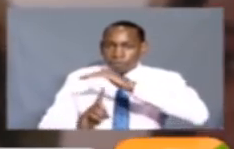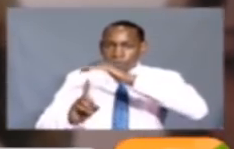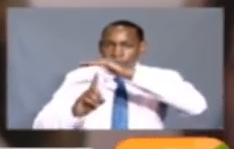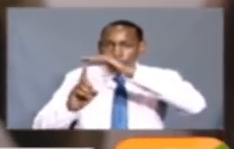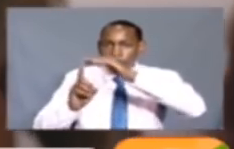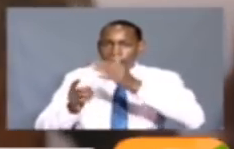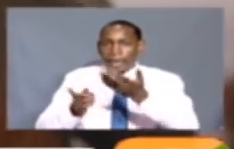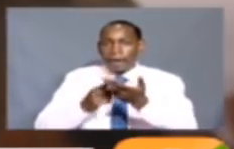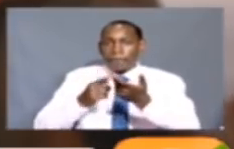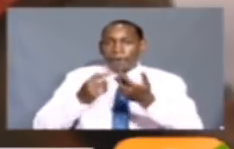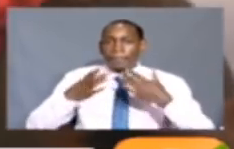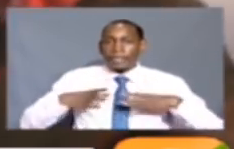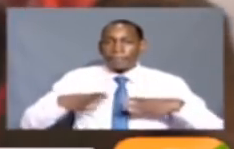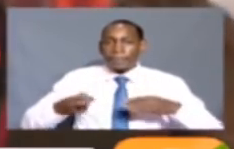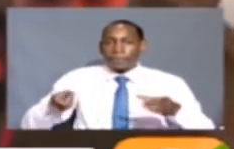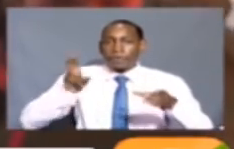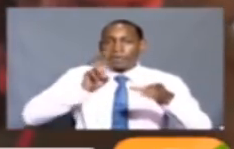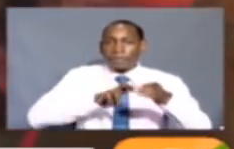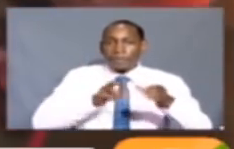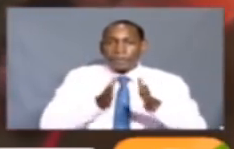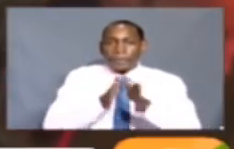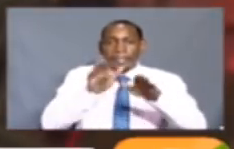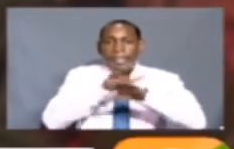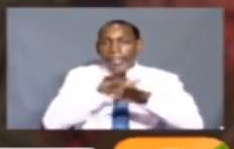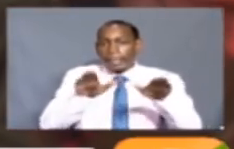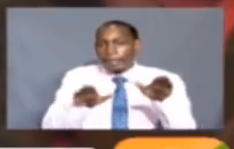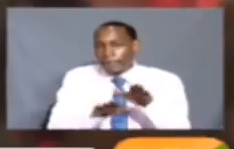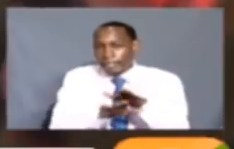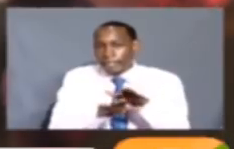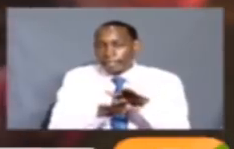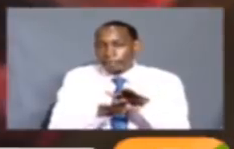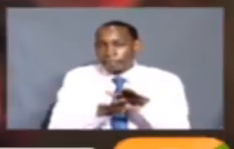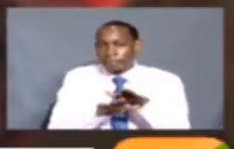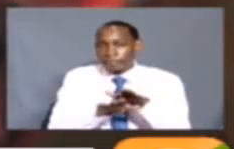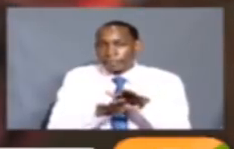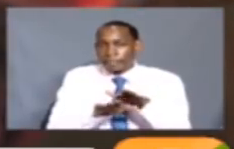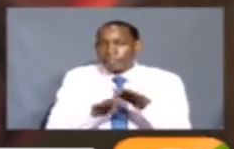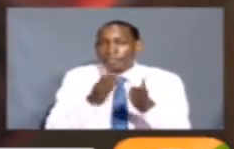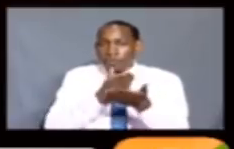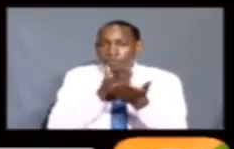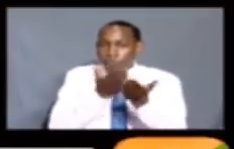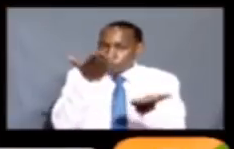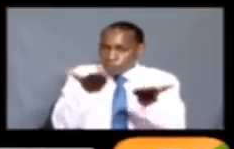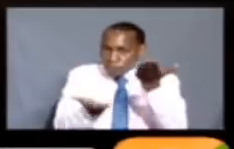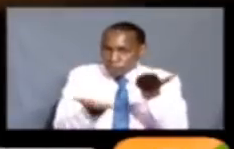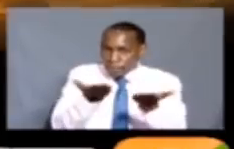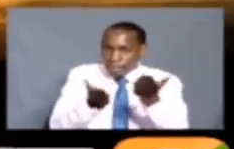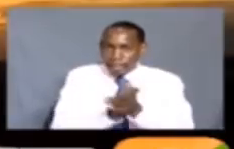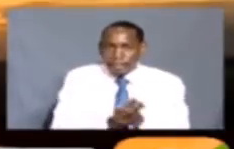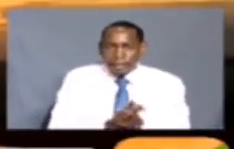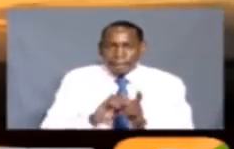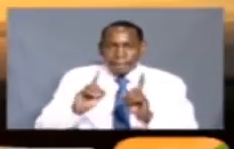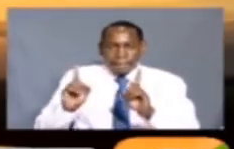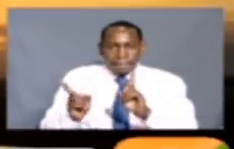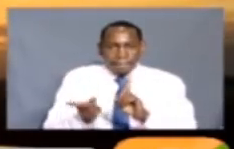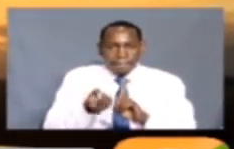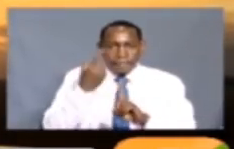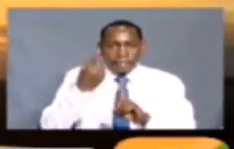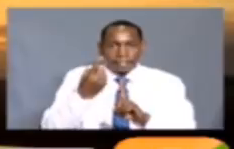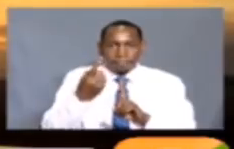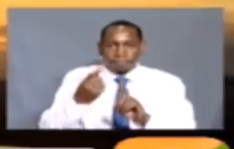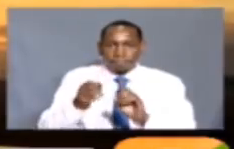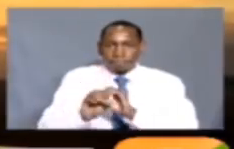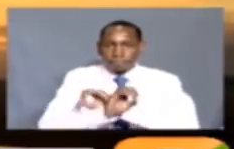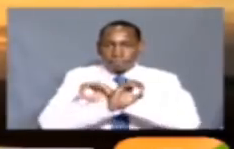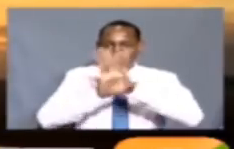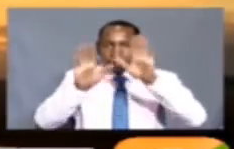we're carrying. We want everything nice and even, balanced, etc. The first pink tongues of sunlight